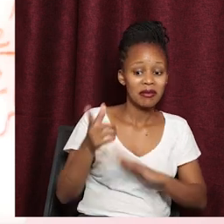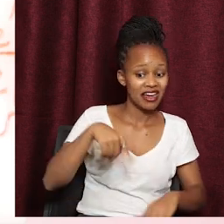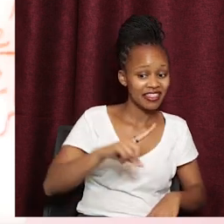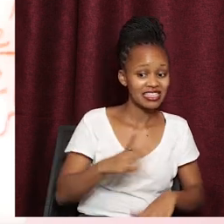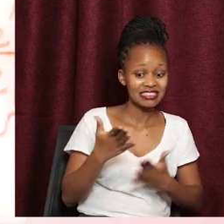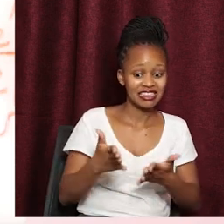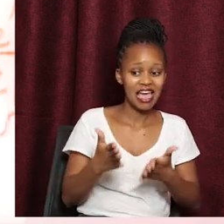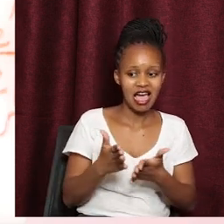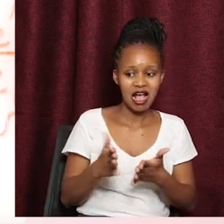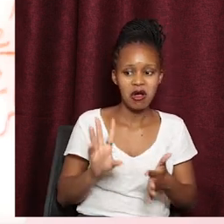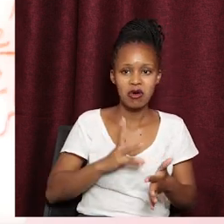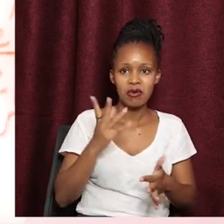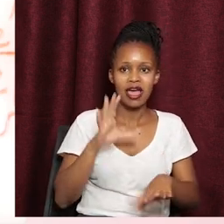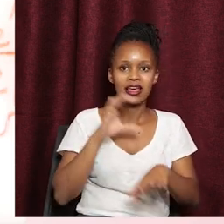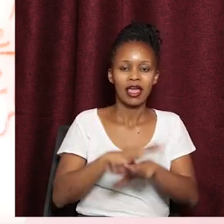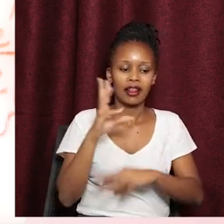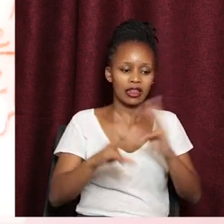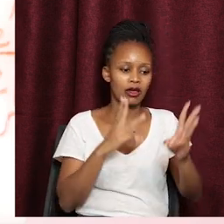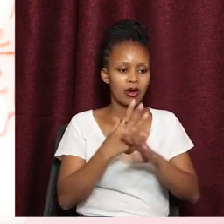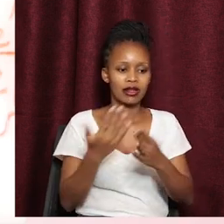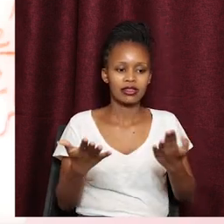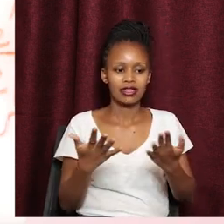tumeshikiria vitu za dunia, material world.